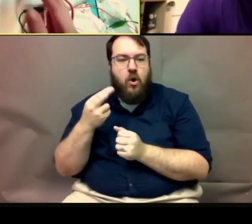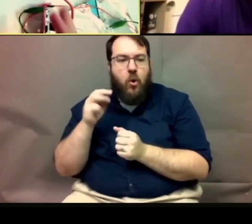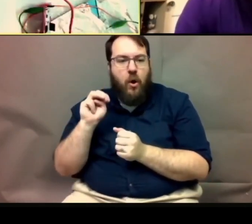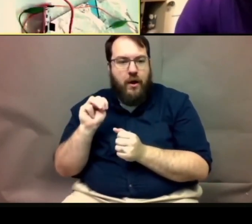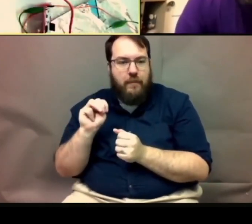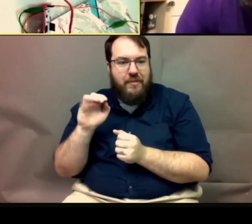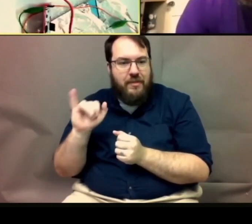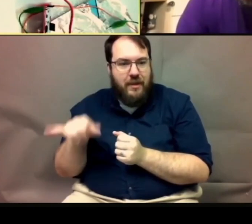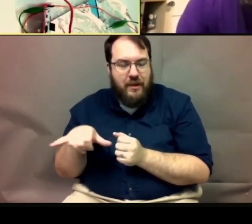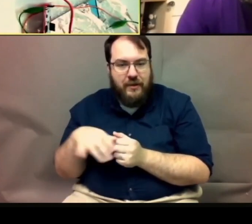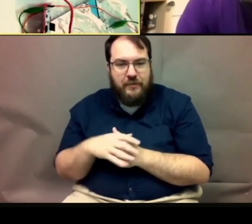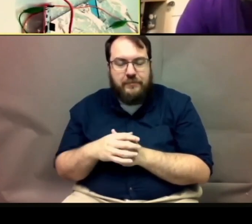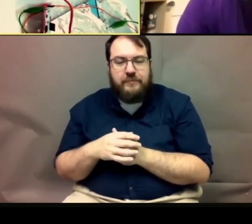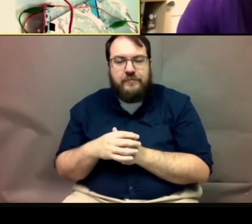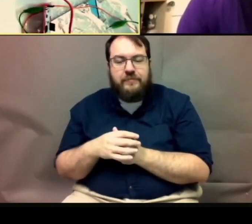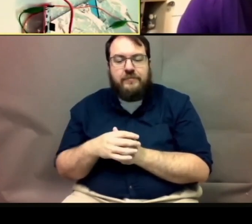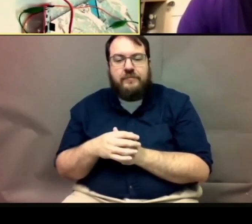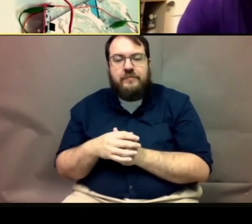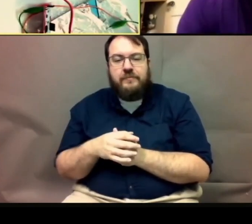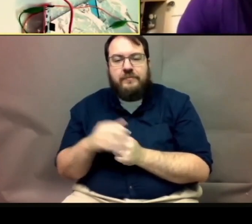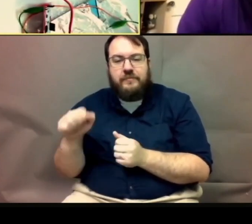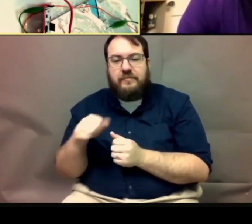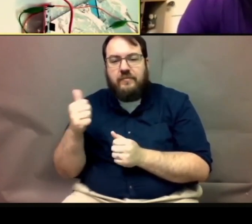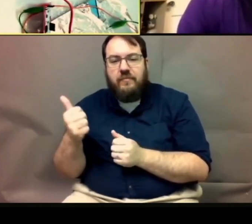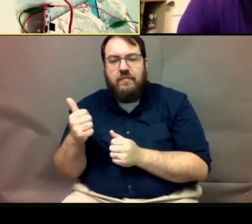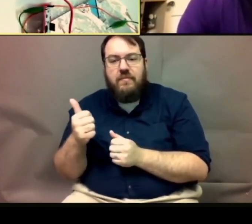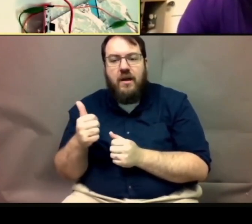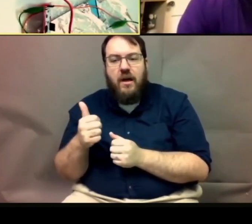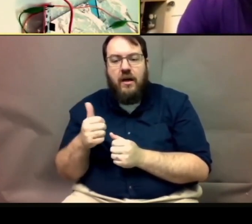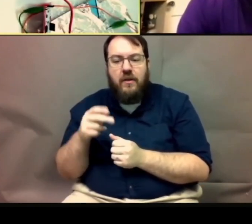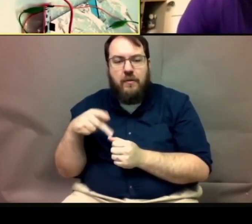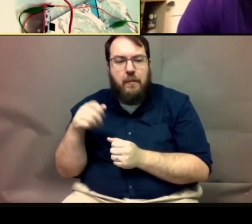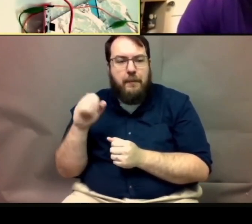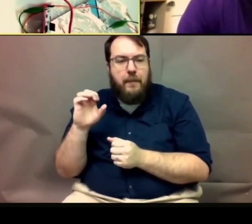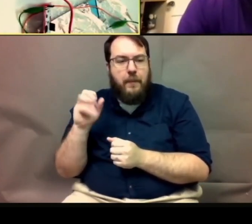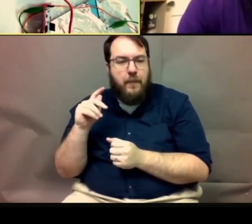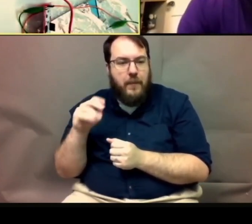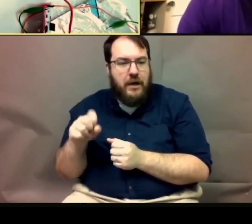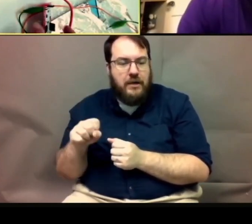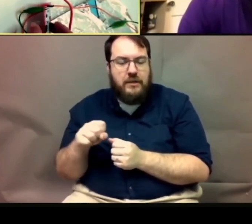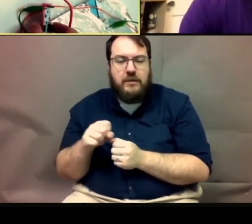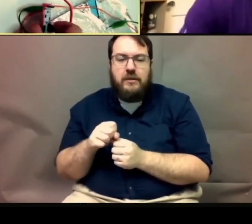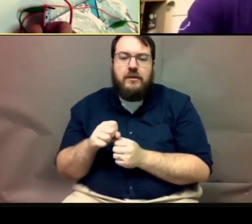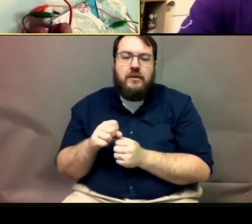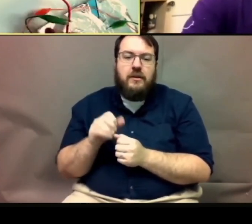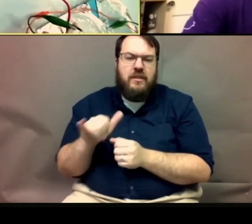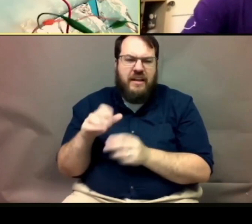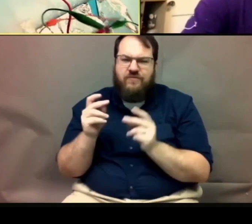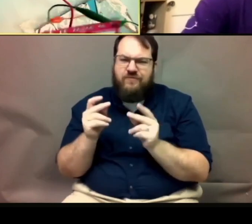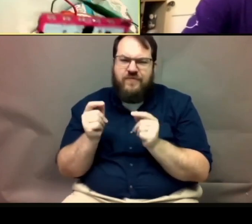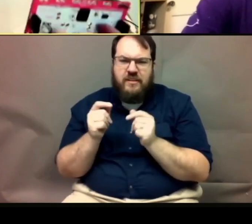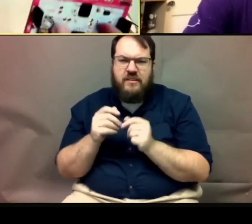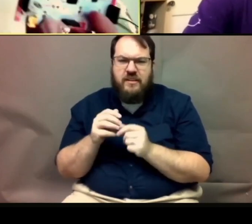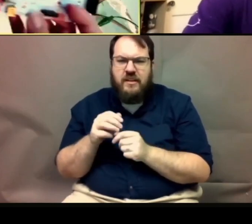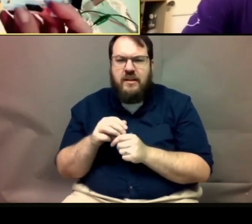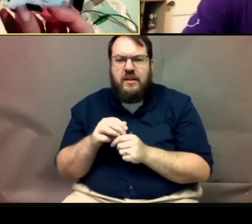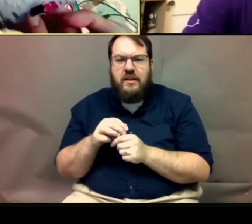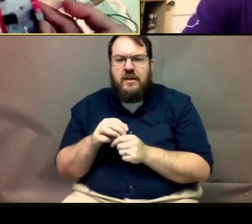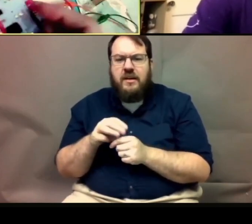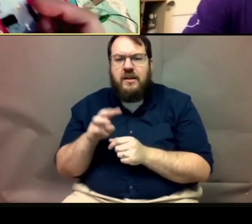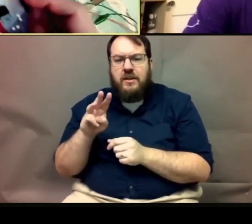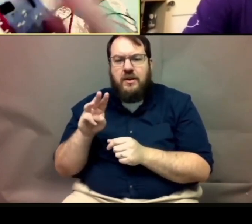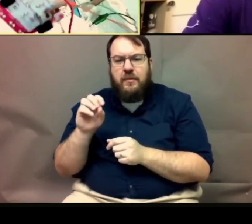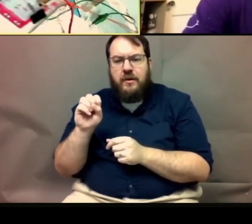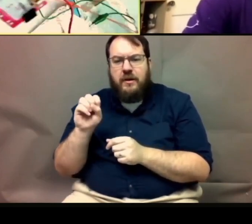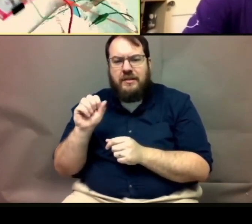And the other backpacks that we have just to show, I want to show this one first, is WASDFG.